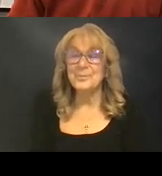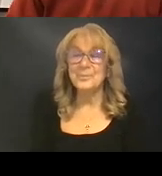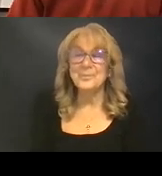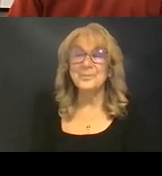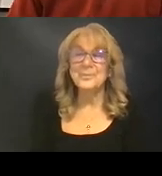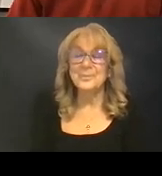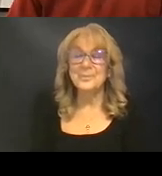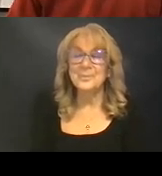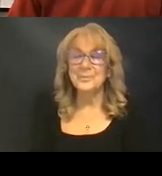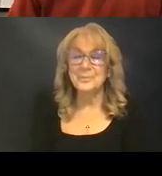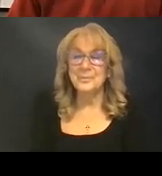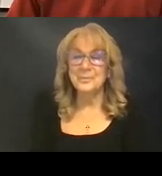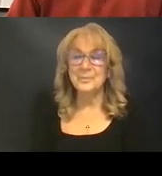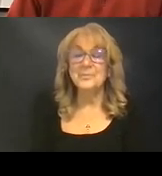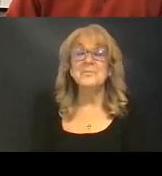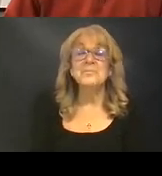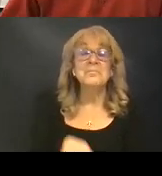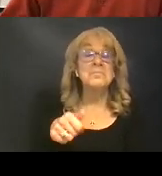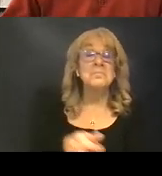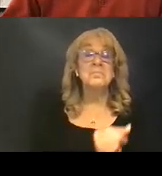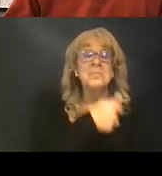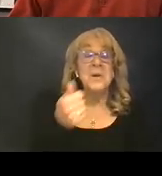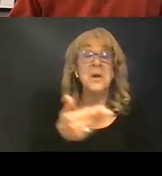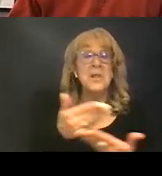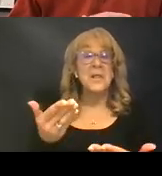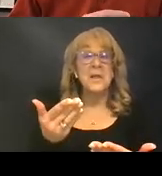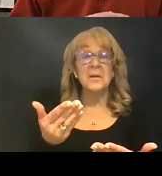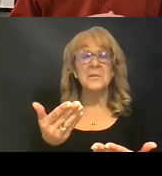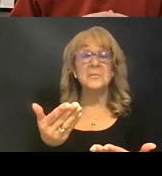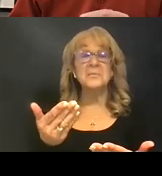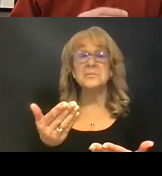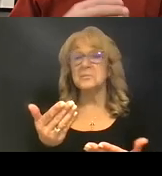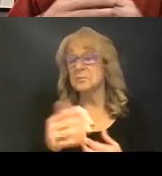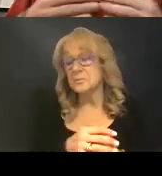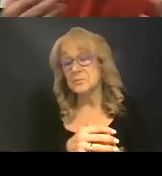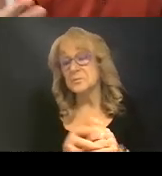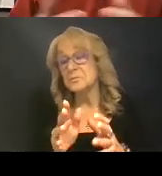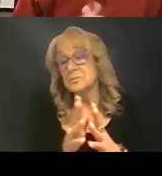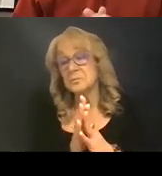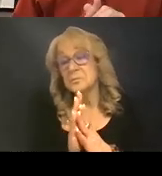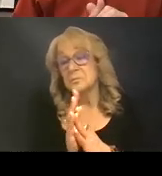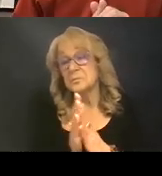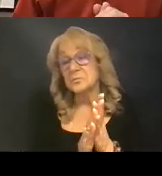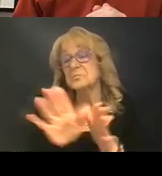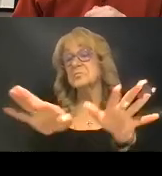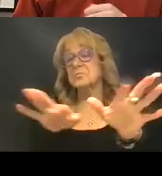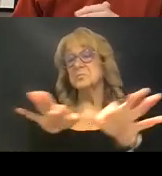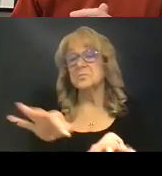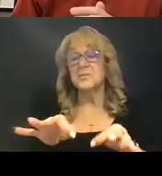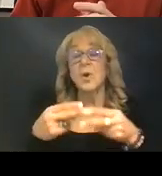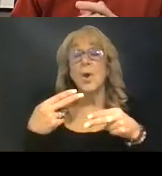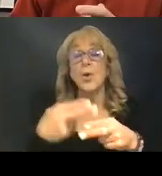Okay, so the other thing we need to then tell you about are what we'll call properties of